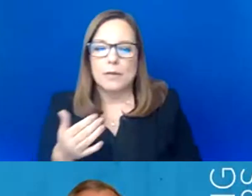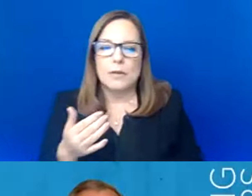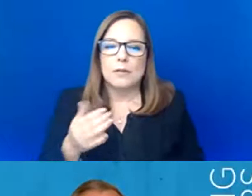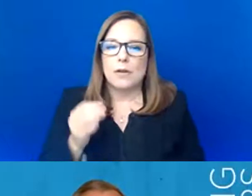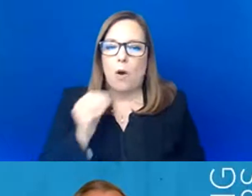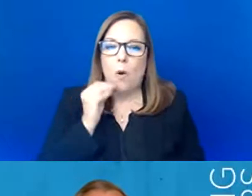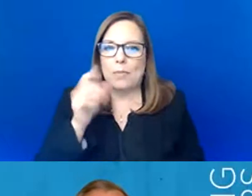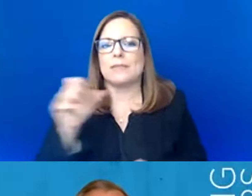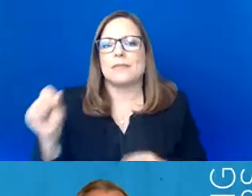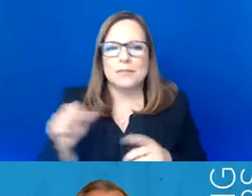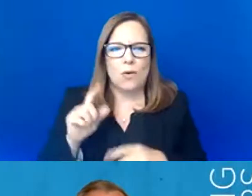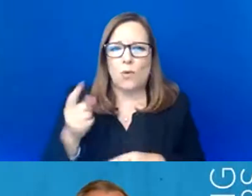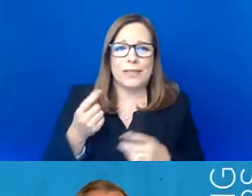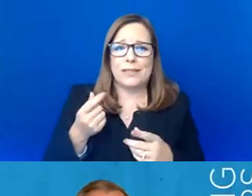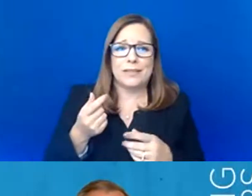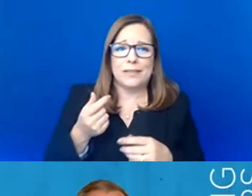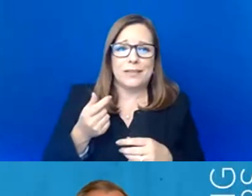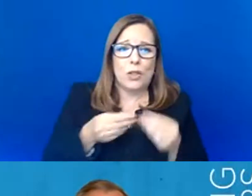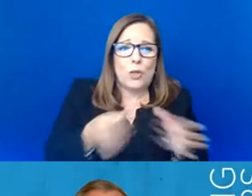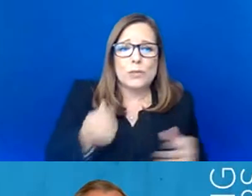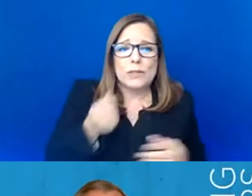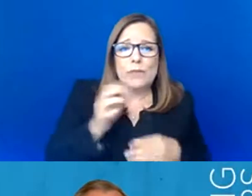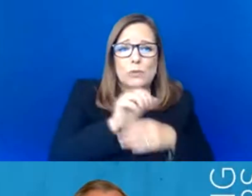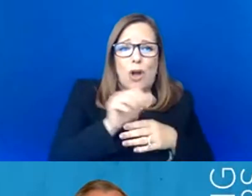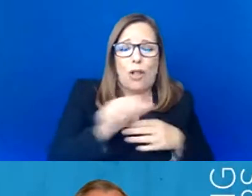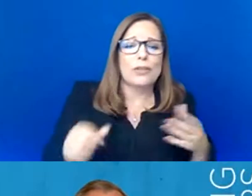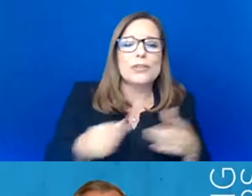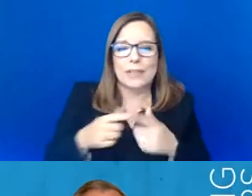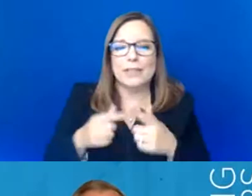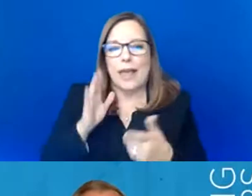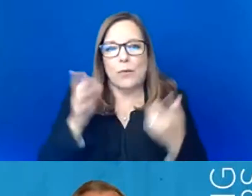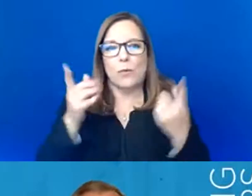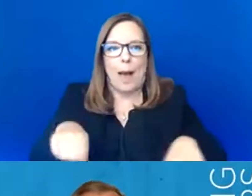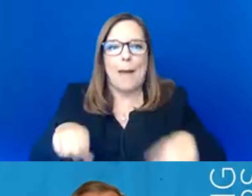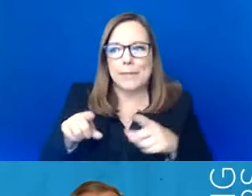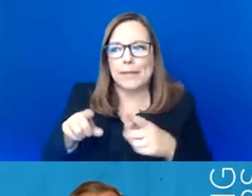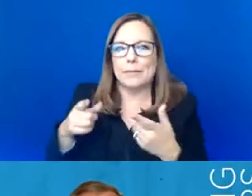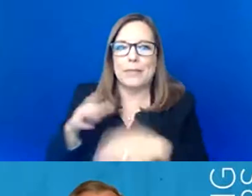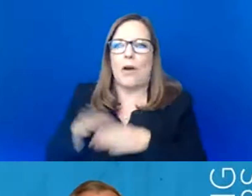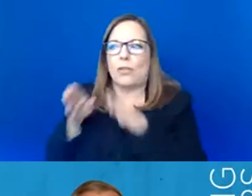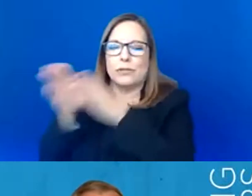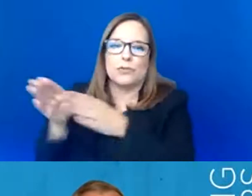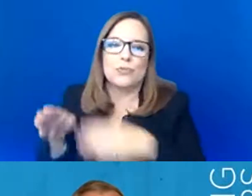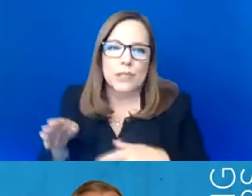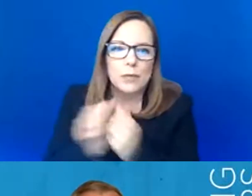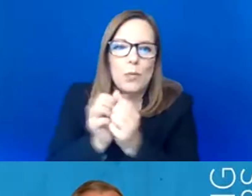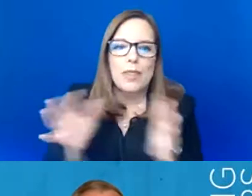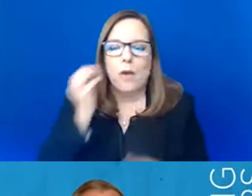dollars here or there, and they were going to end up on the street. And the results came back with some